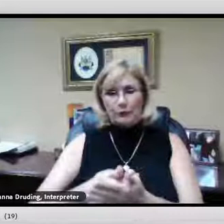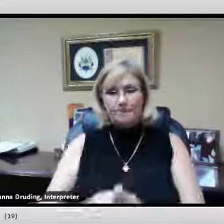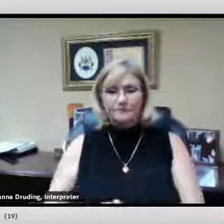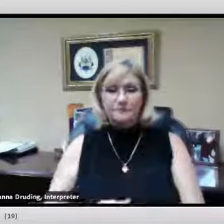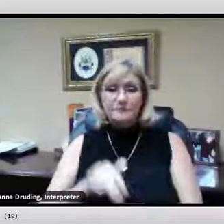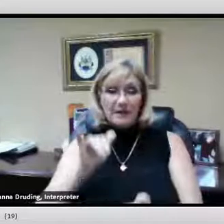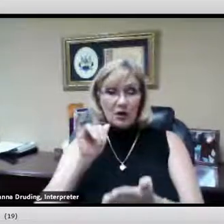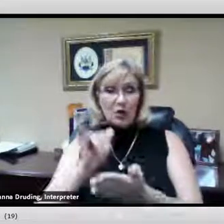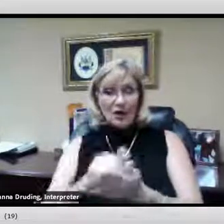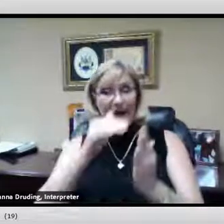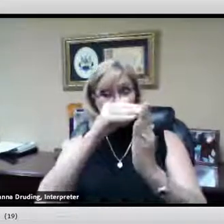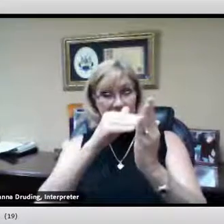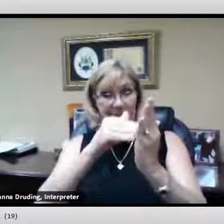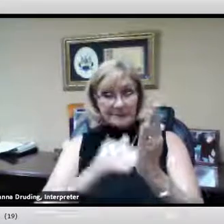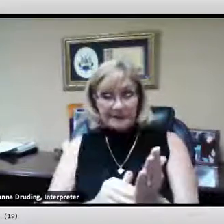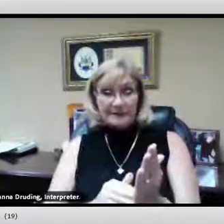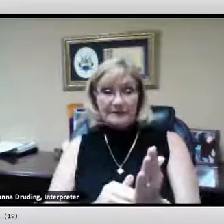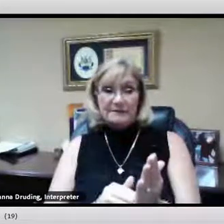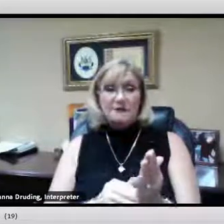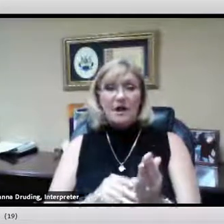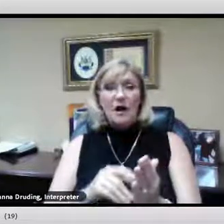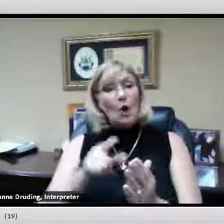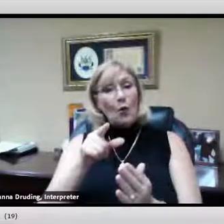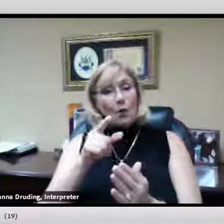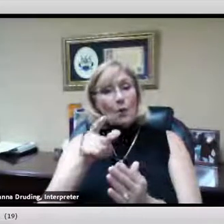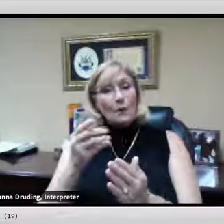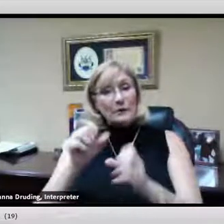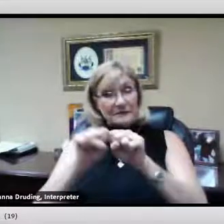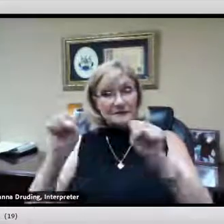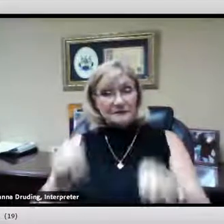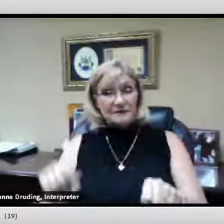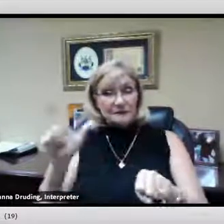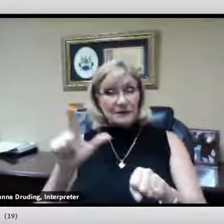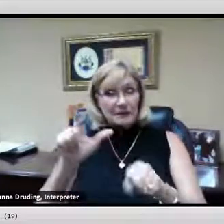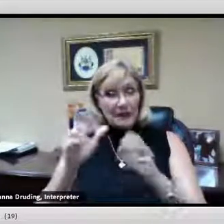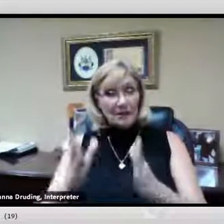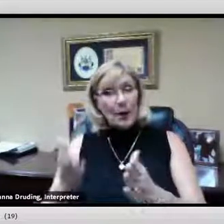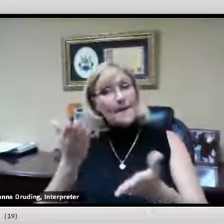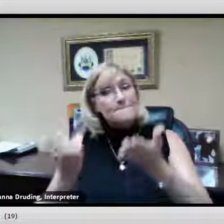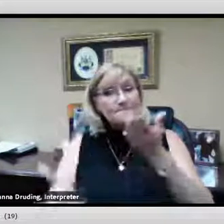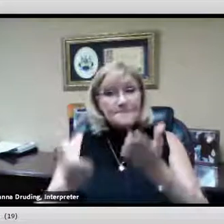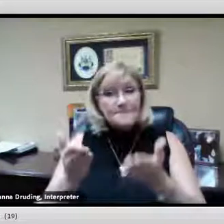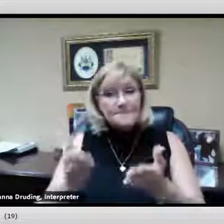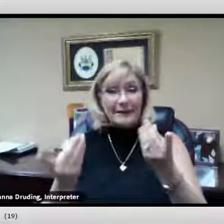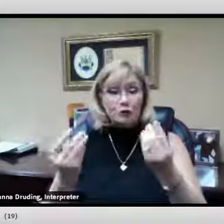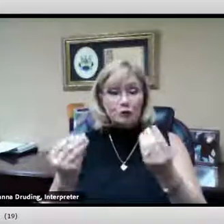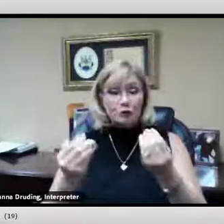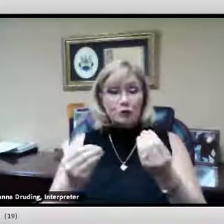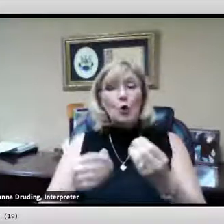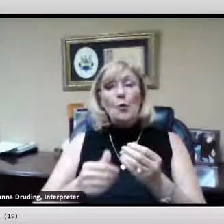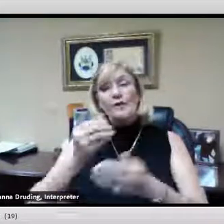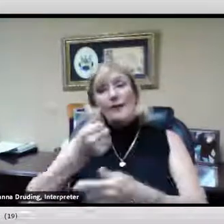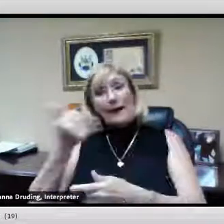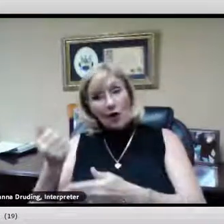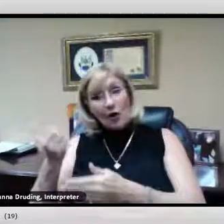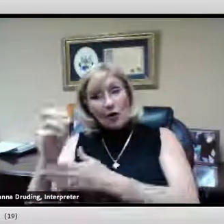So that list of what a systems librarian might do, about half of that is things I don't do. And so I thought I'd